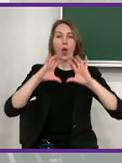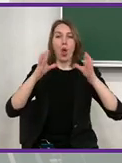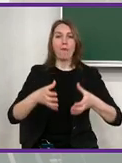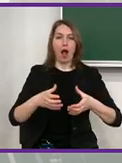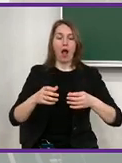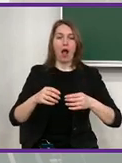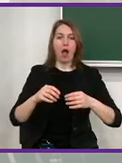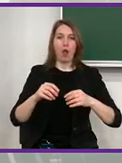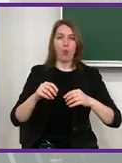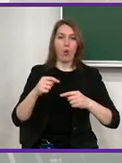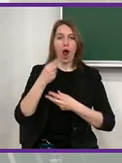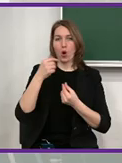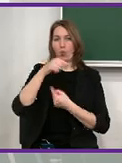Union,